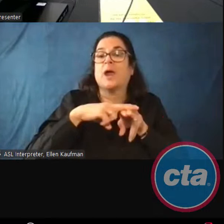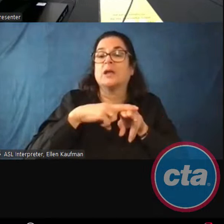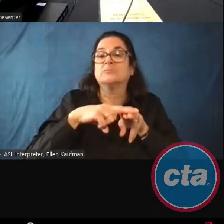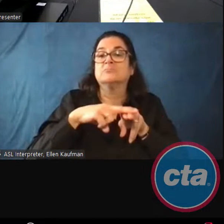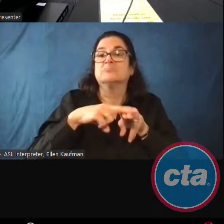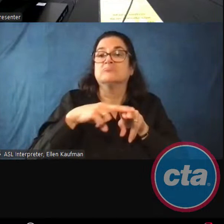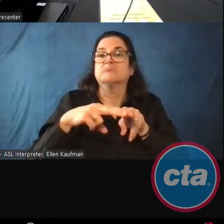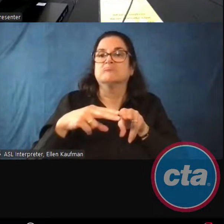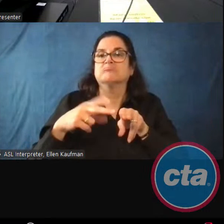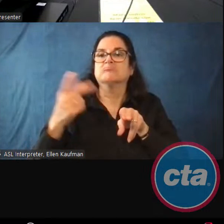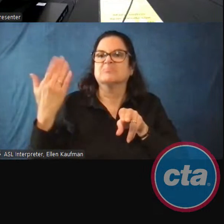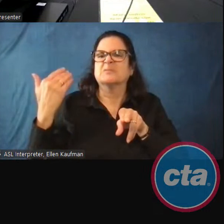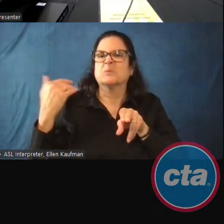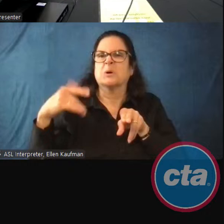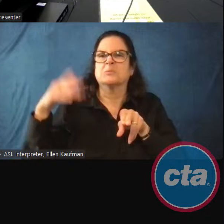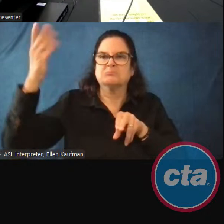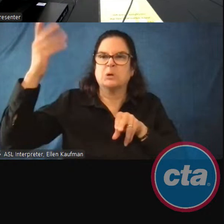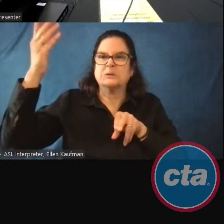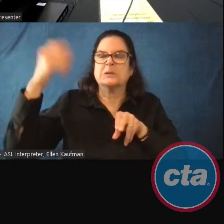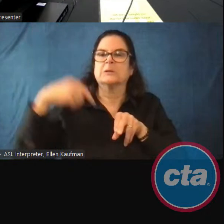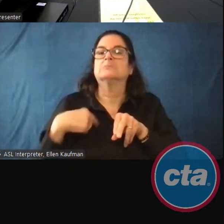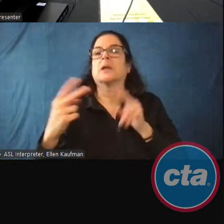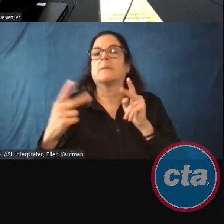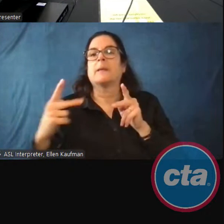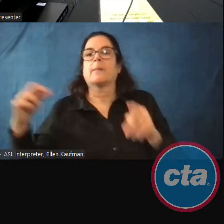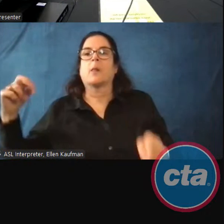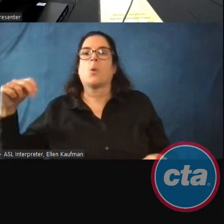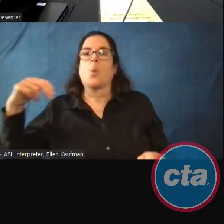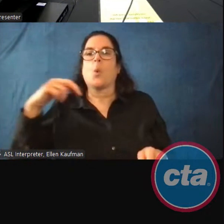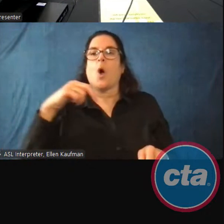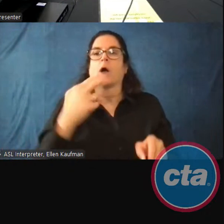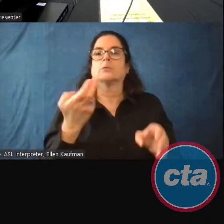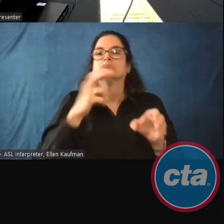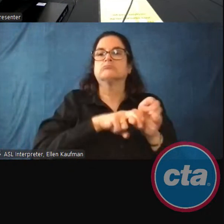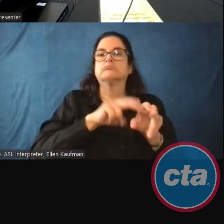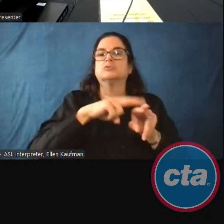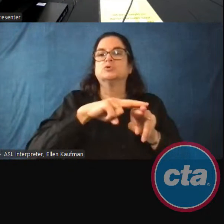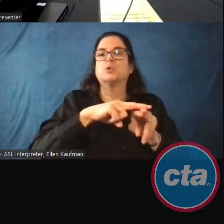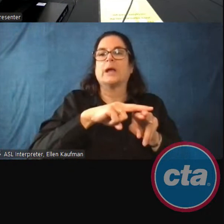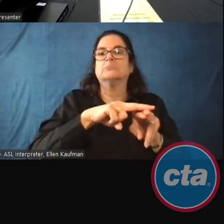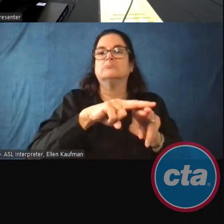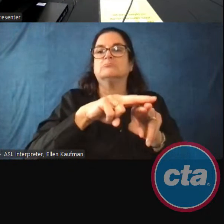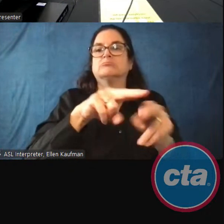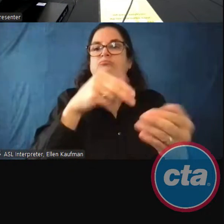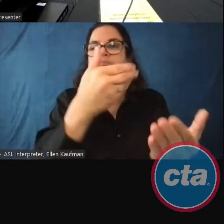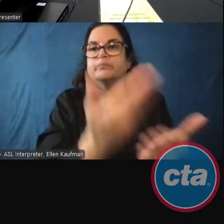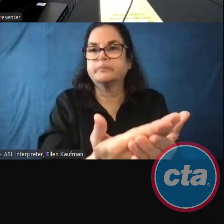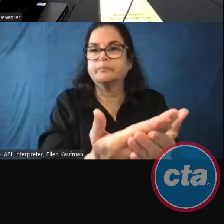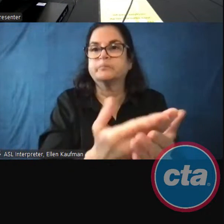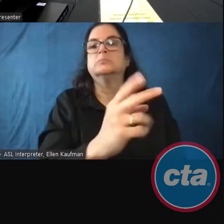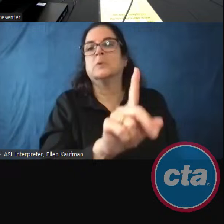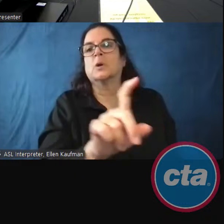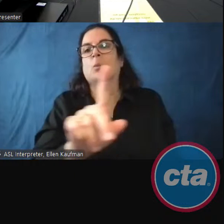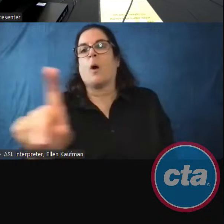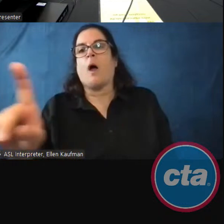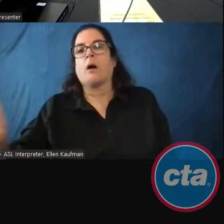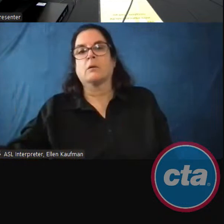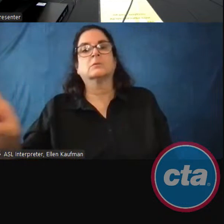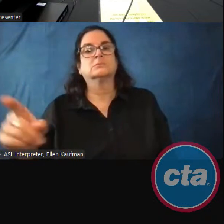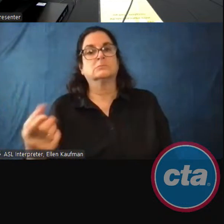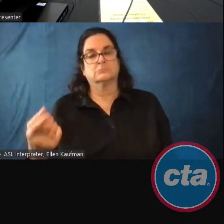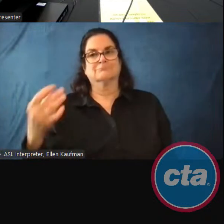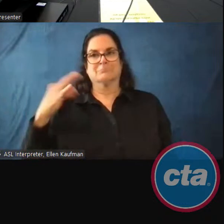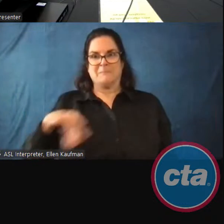presentation, people walk to the train, take the train, and walk to another place, which is also has benefits.